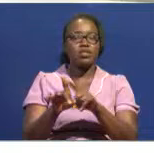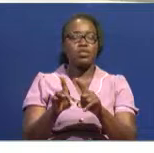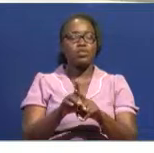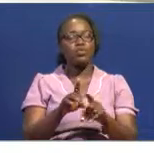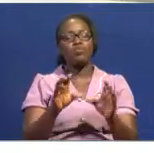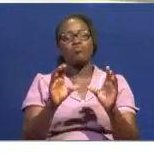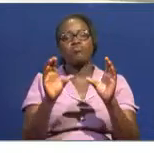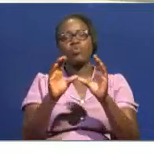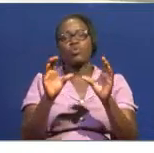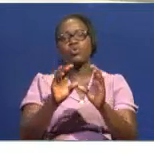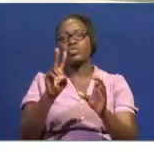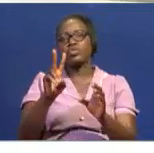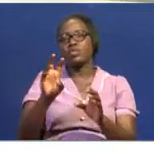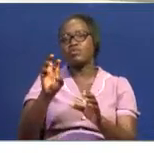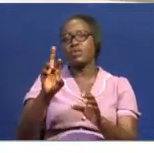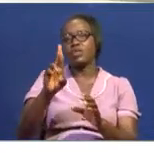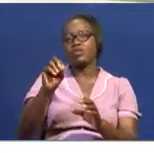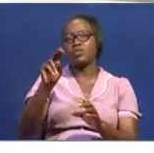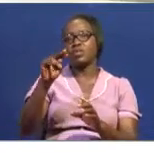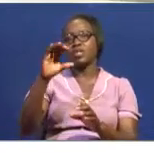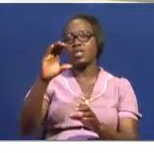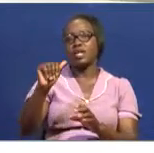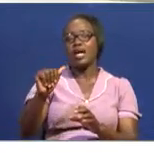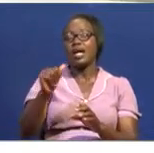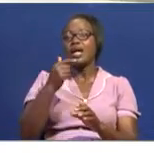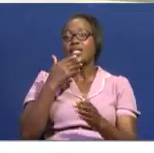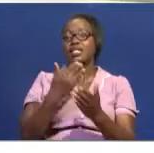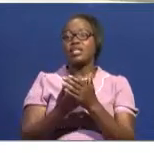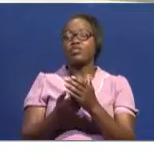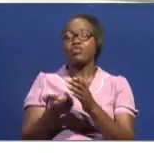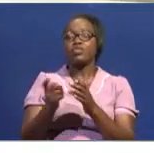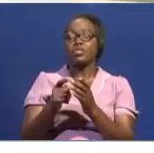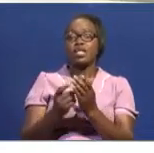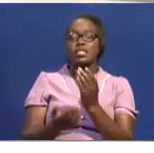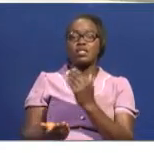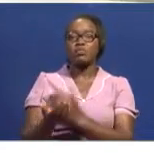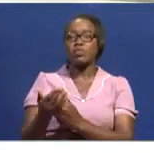Veronica Sogo, thank you for being with us this morning, and we wish you all the best. We hope to see